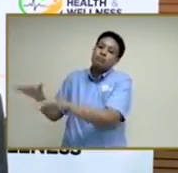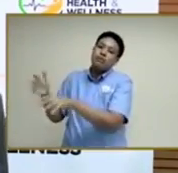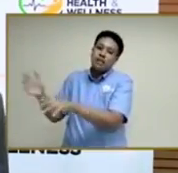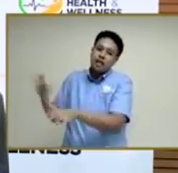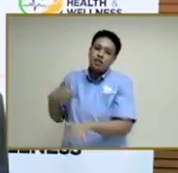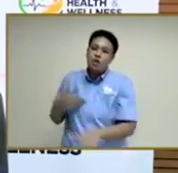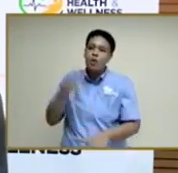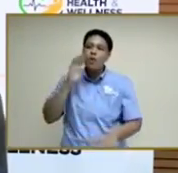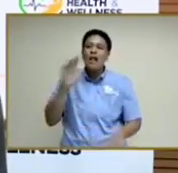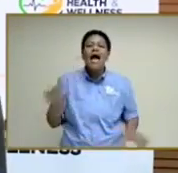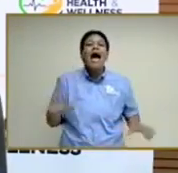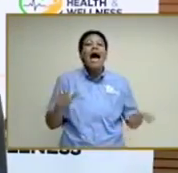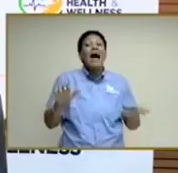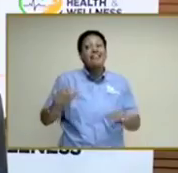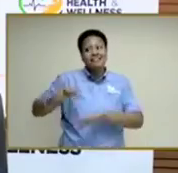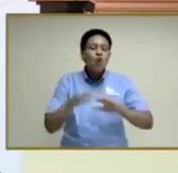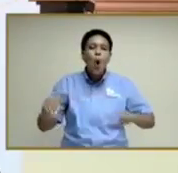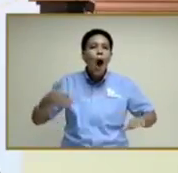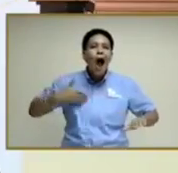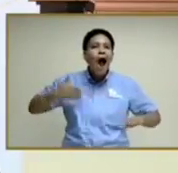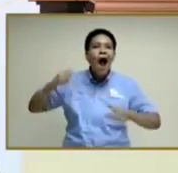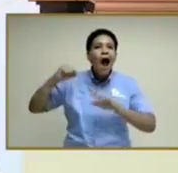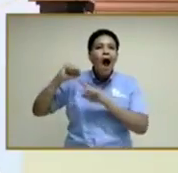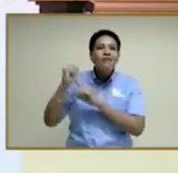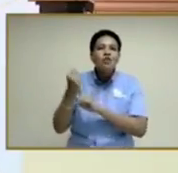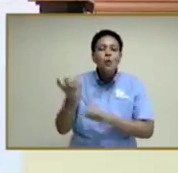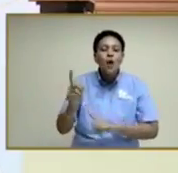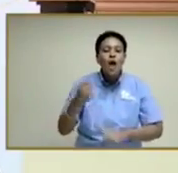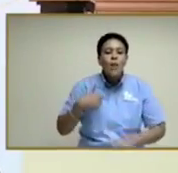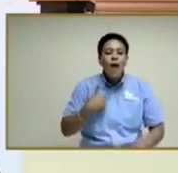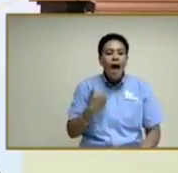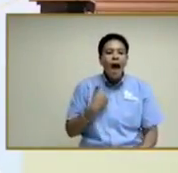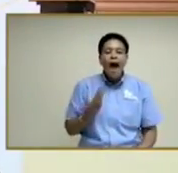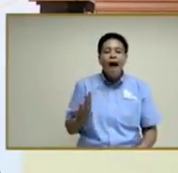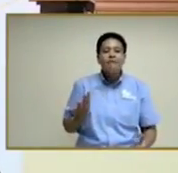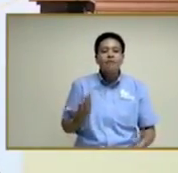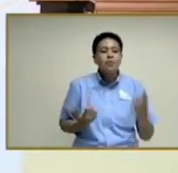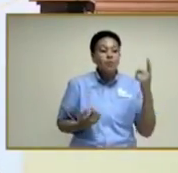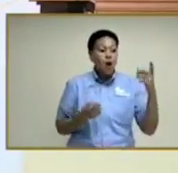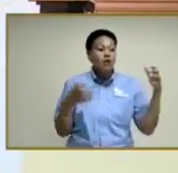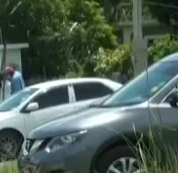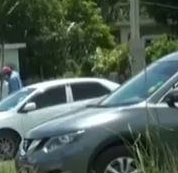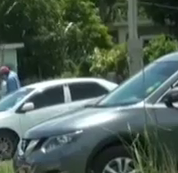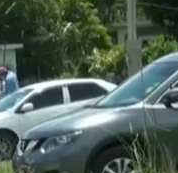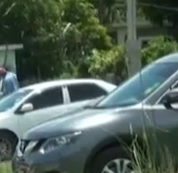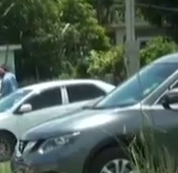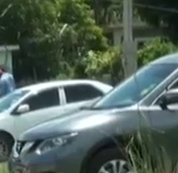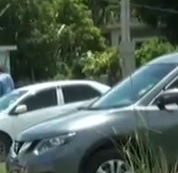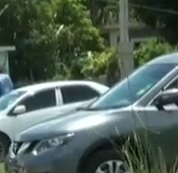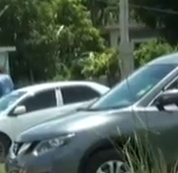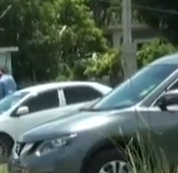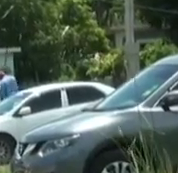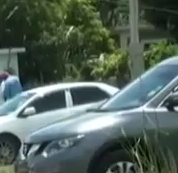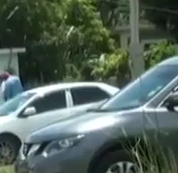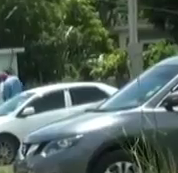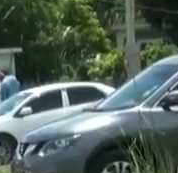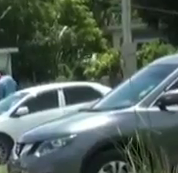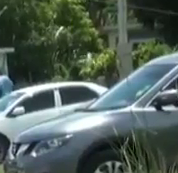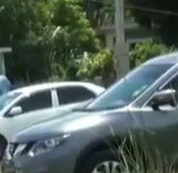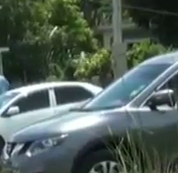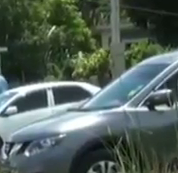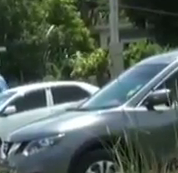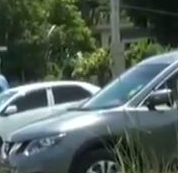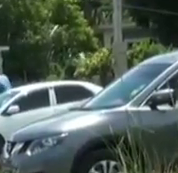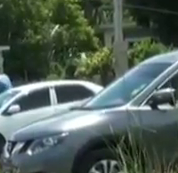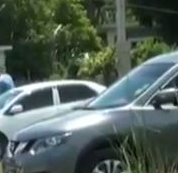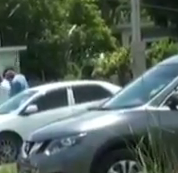so we'll activate those areas. Chief Medical Officer Dr. Jacqueline Bisesa-McKenzie says Jamaica has entered a